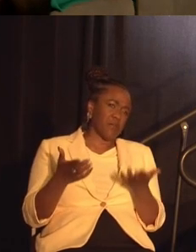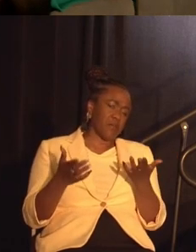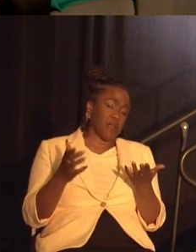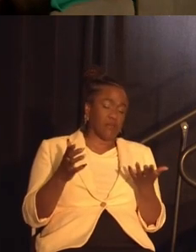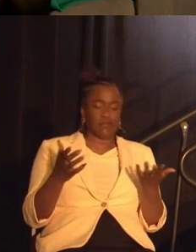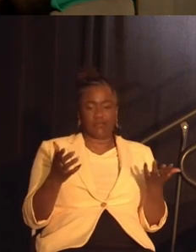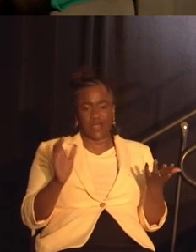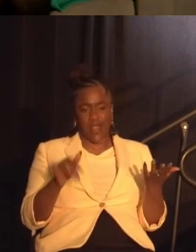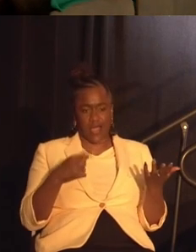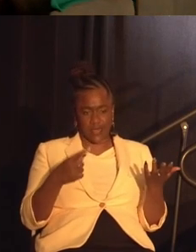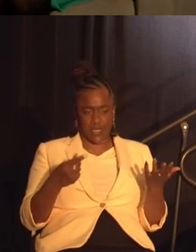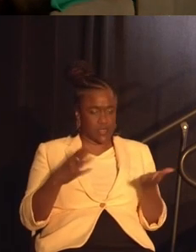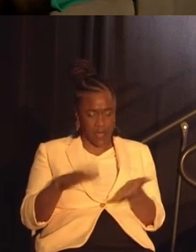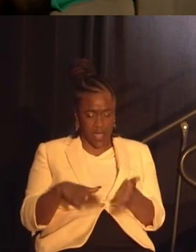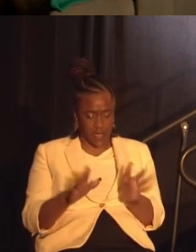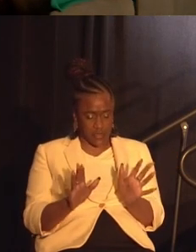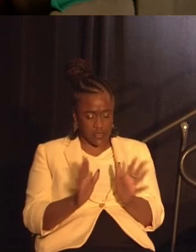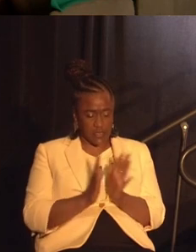like I said, bad.